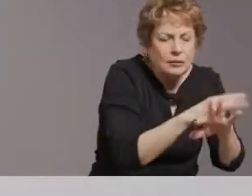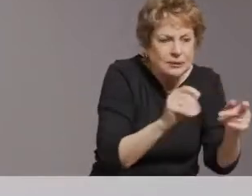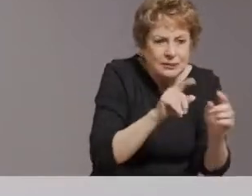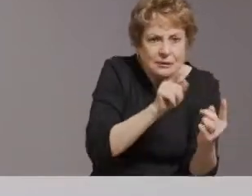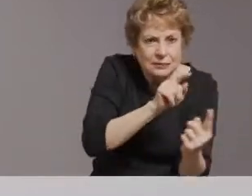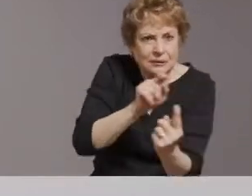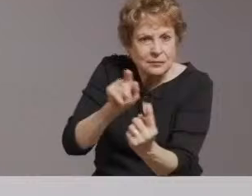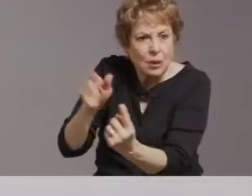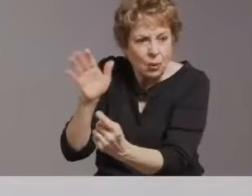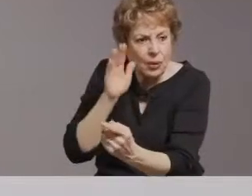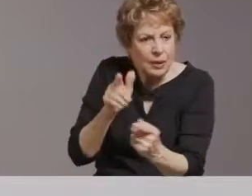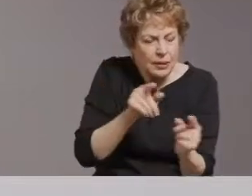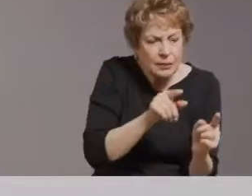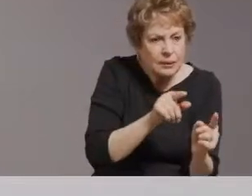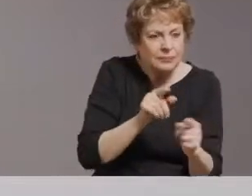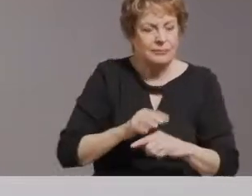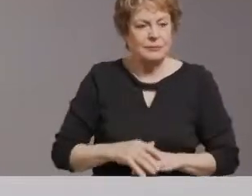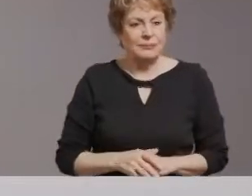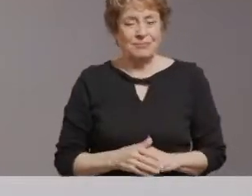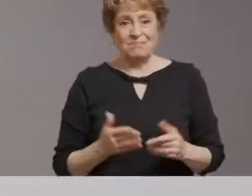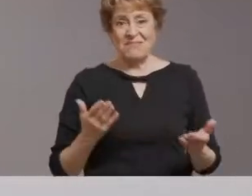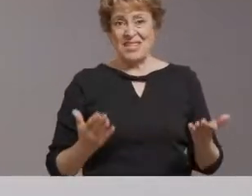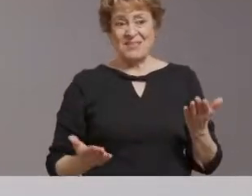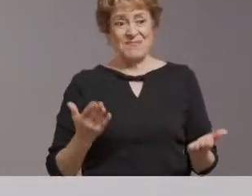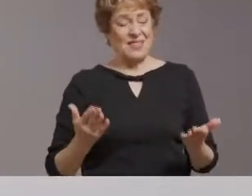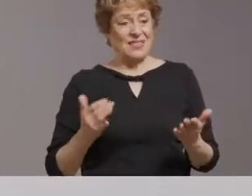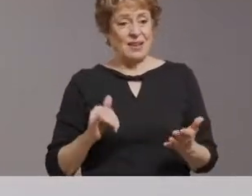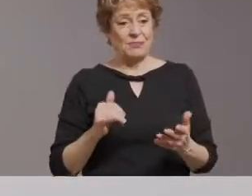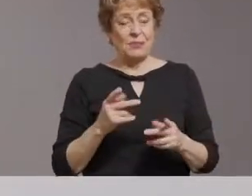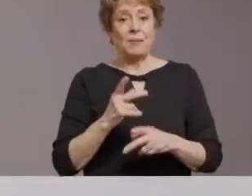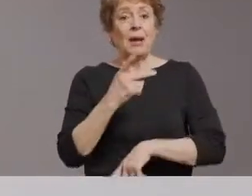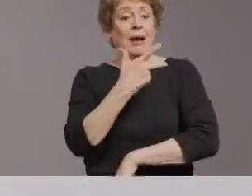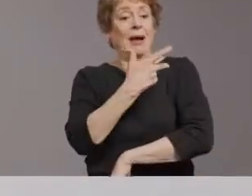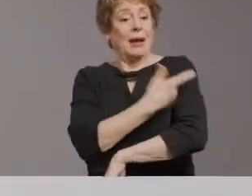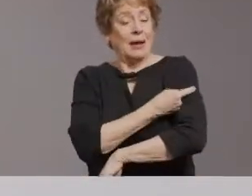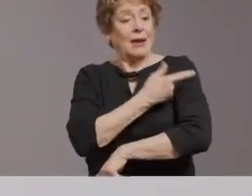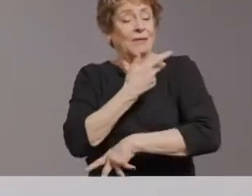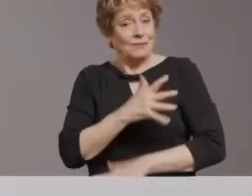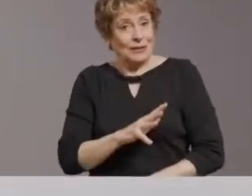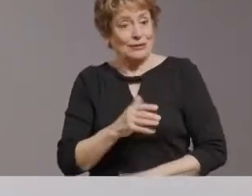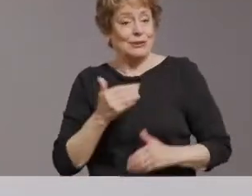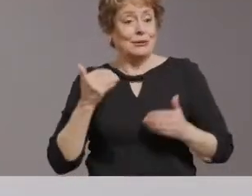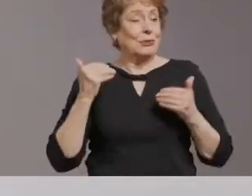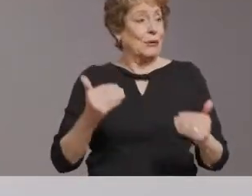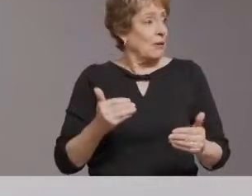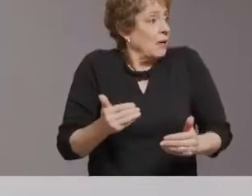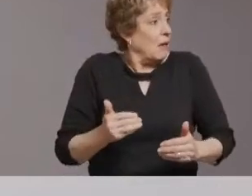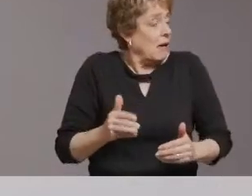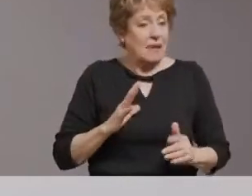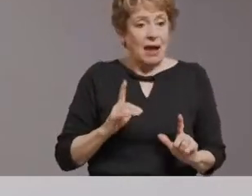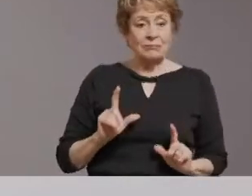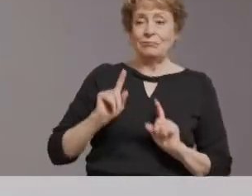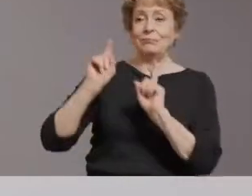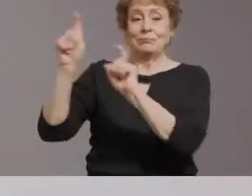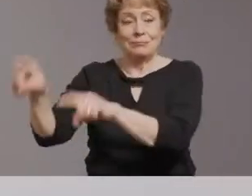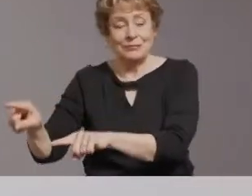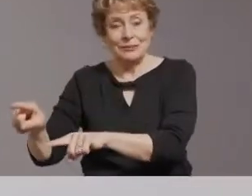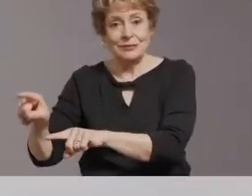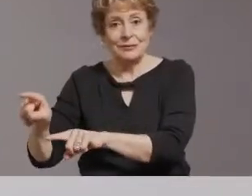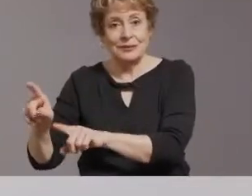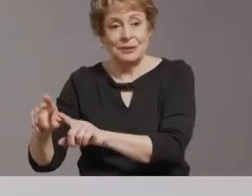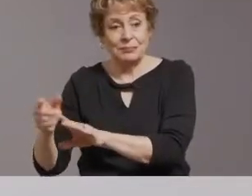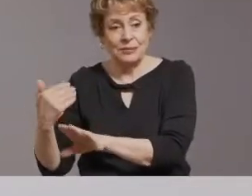may be, especially if they're getting vaccinated, may be going out to restaurants more if they didn't feel comfortable. And so it